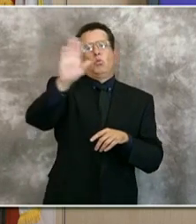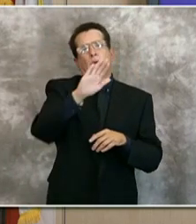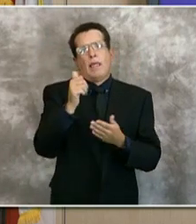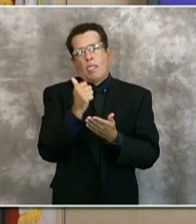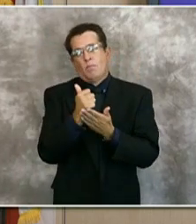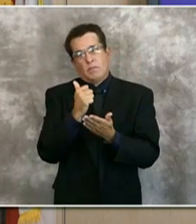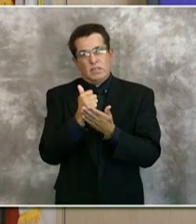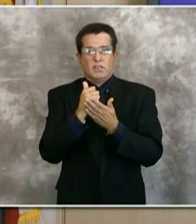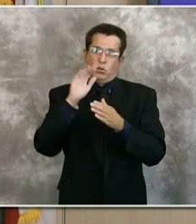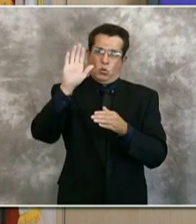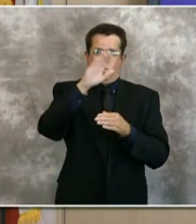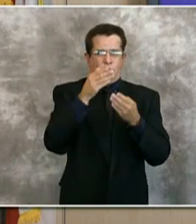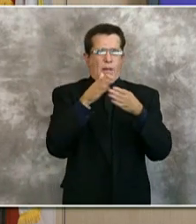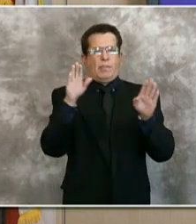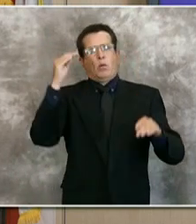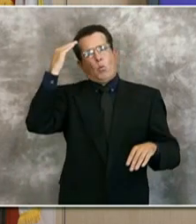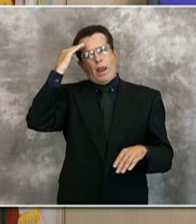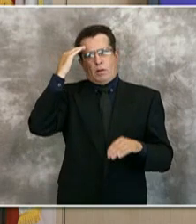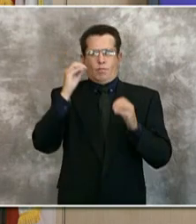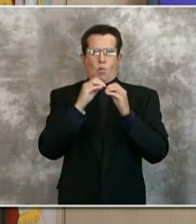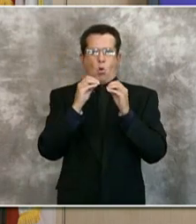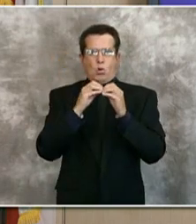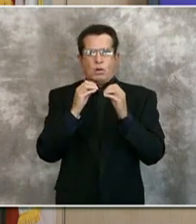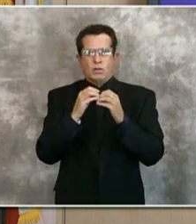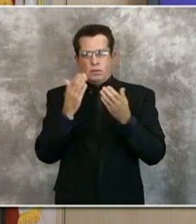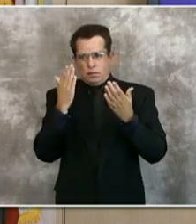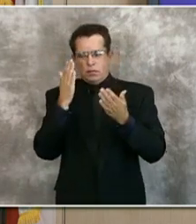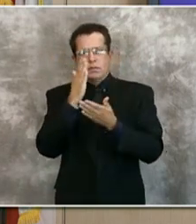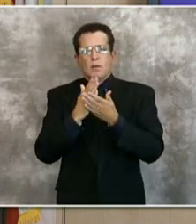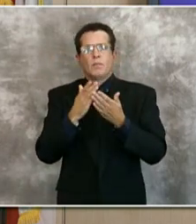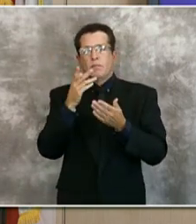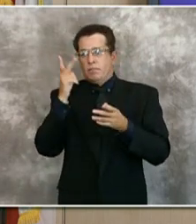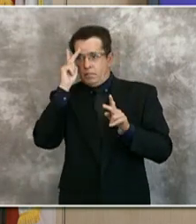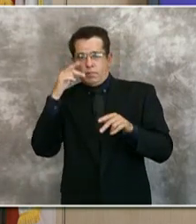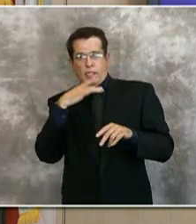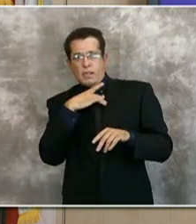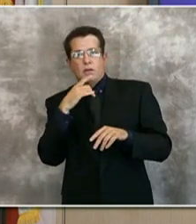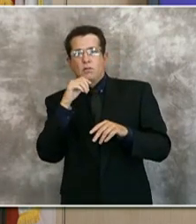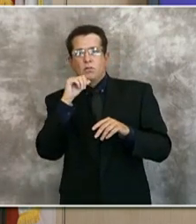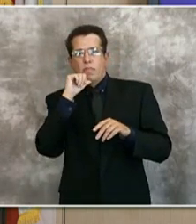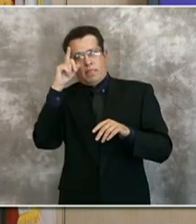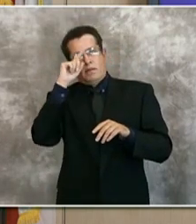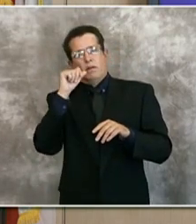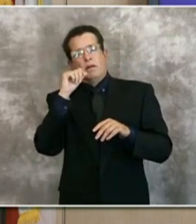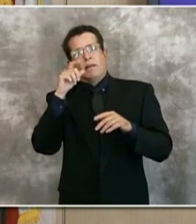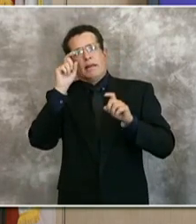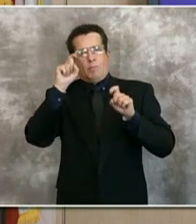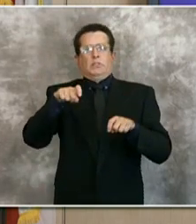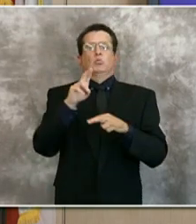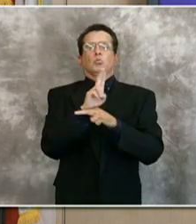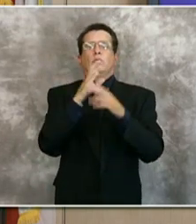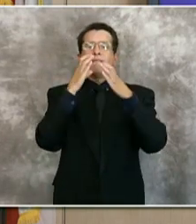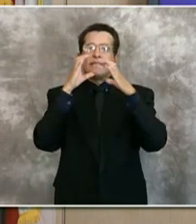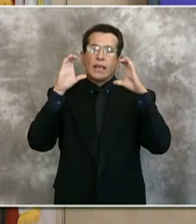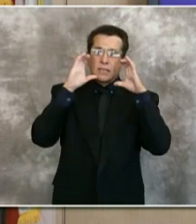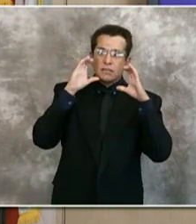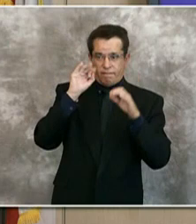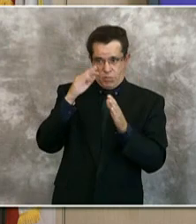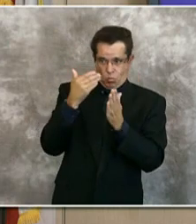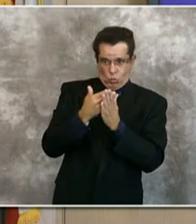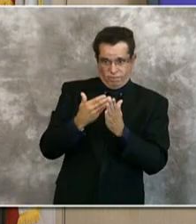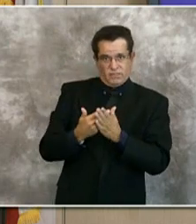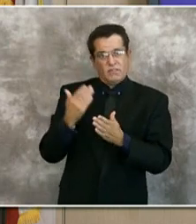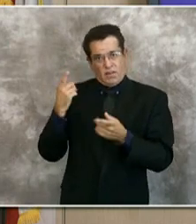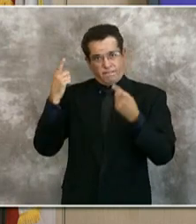a really irresponsible debate about the validity of face coverings, about the validity of public health scientists and